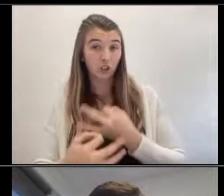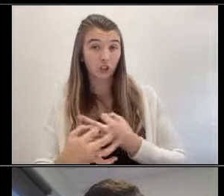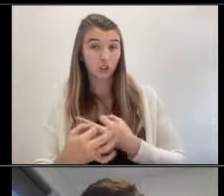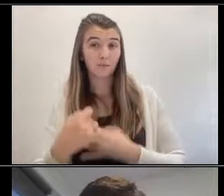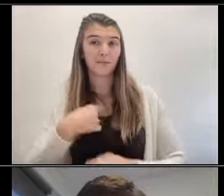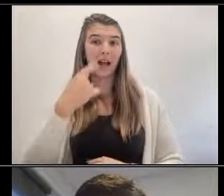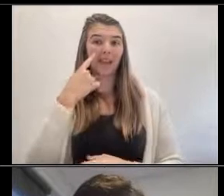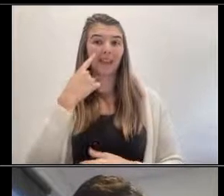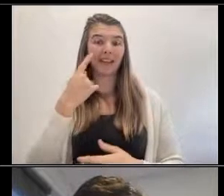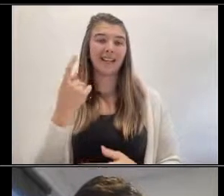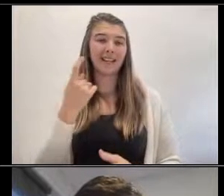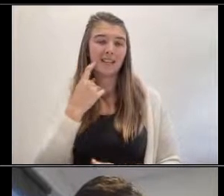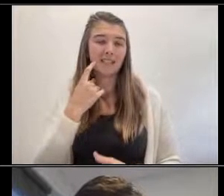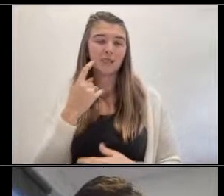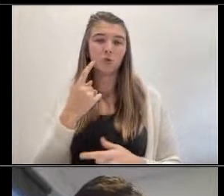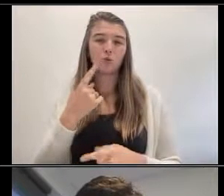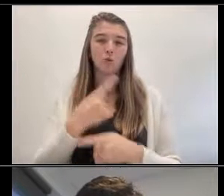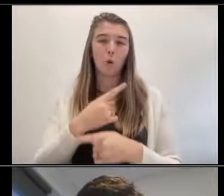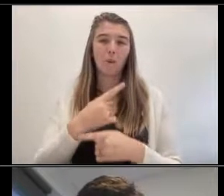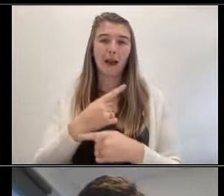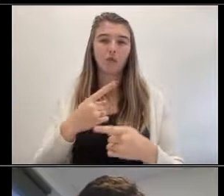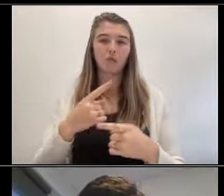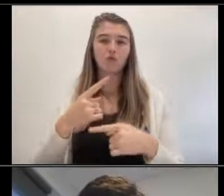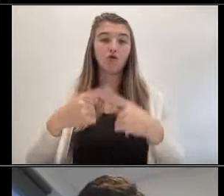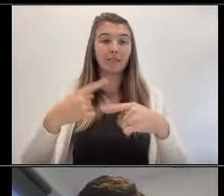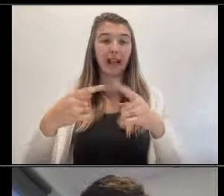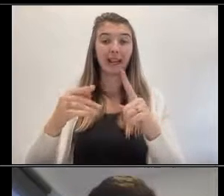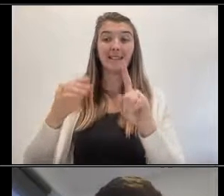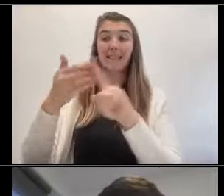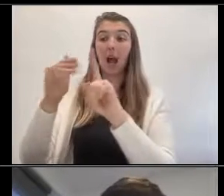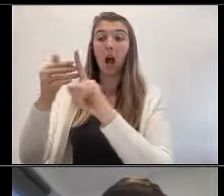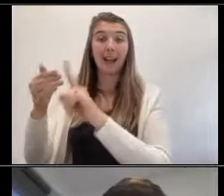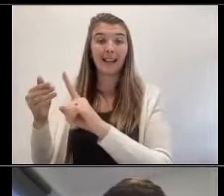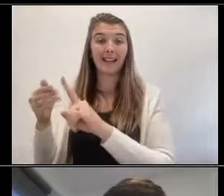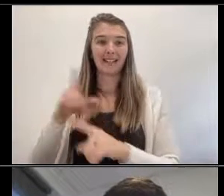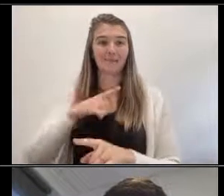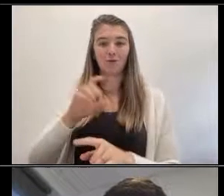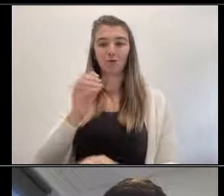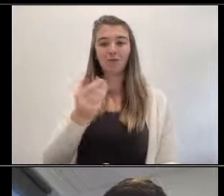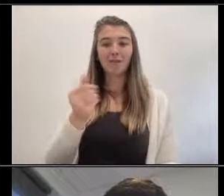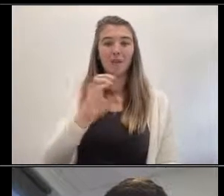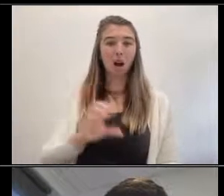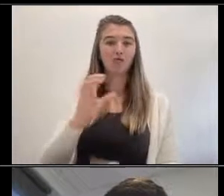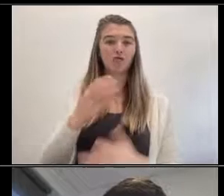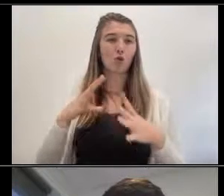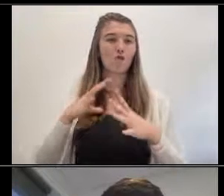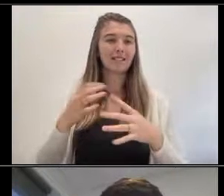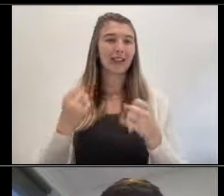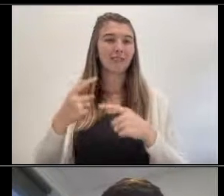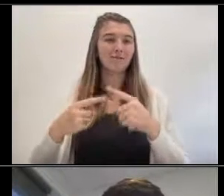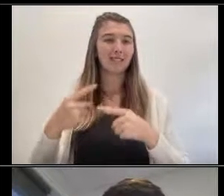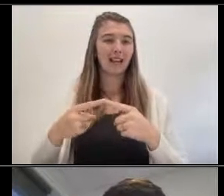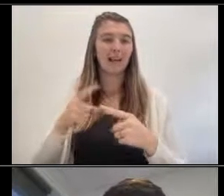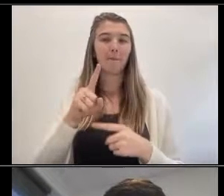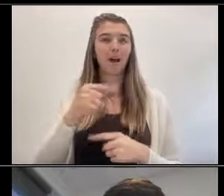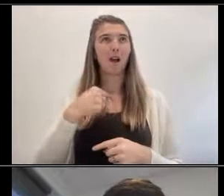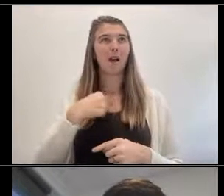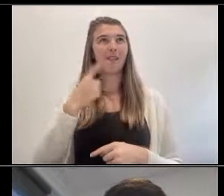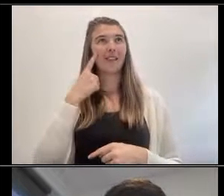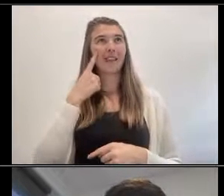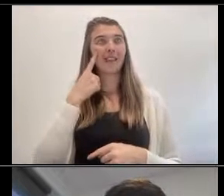about recycling targets and stuff like for the countries that have recycling in process. Think about what you